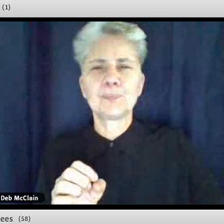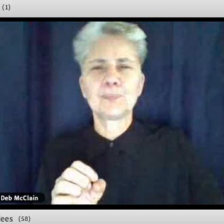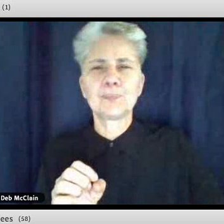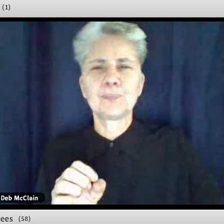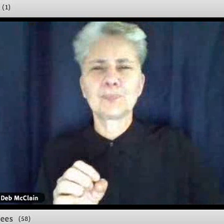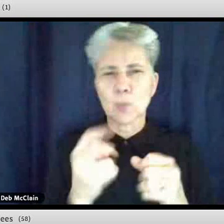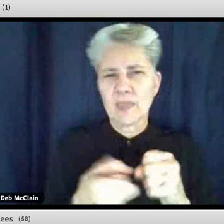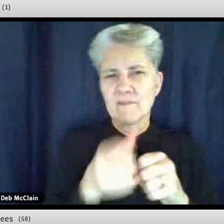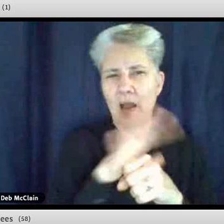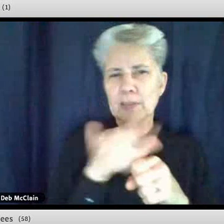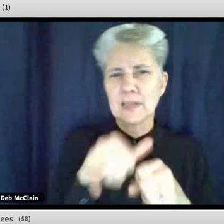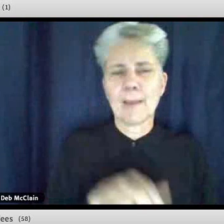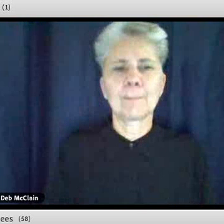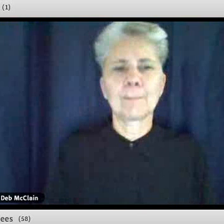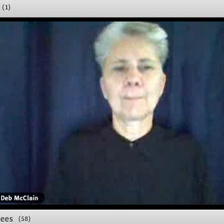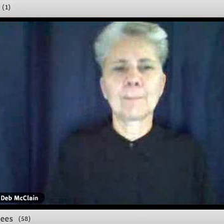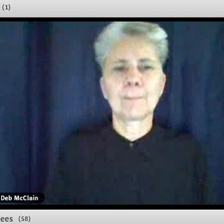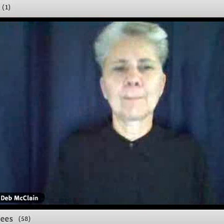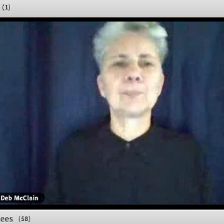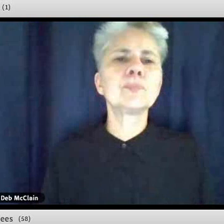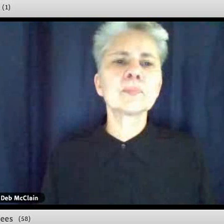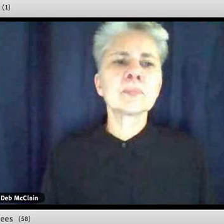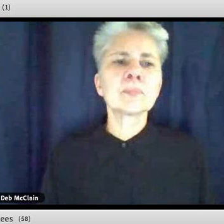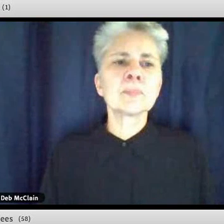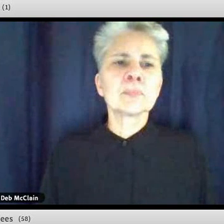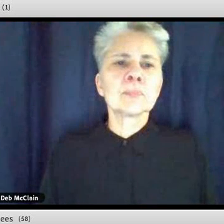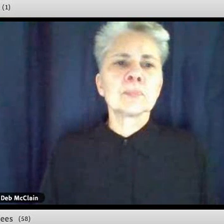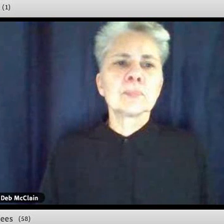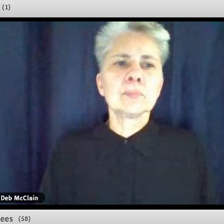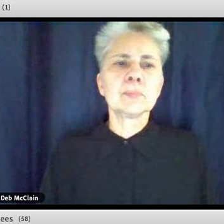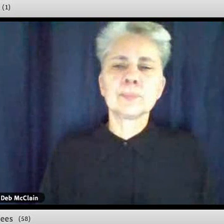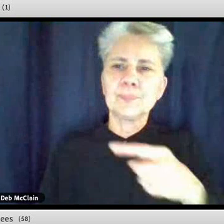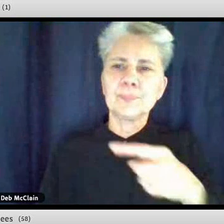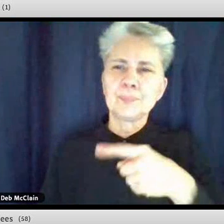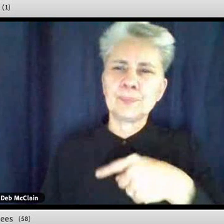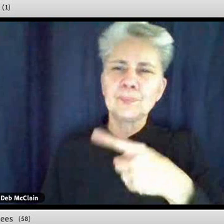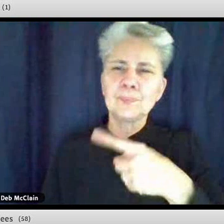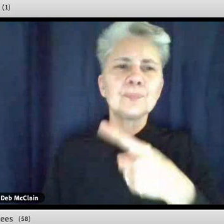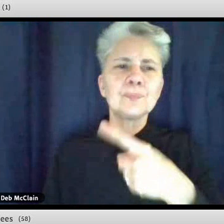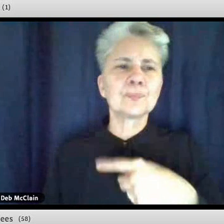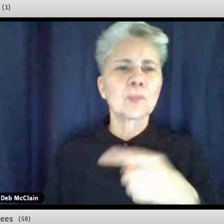but also in times like this where we're looking at things with the virus.